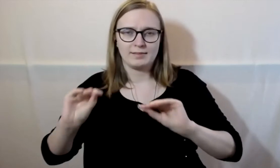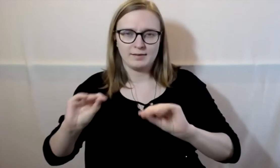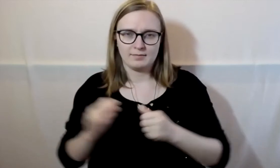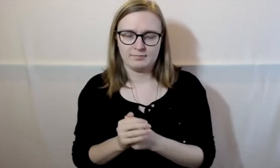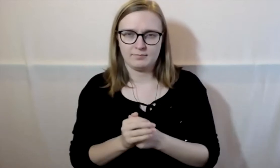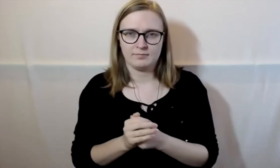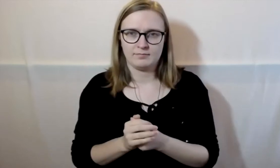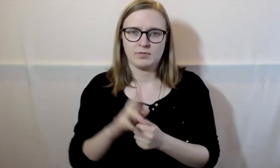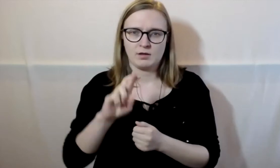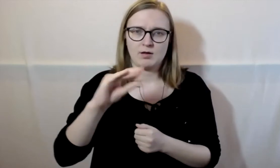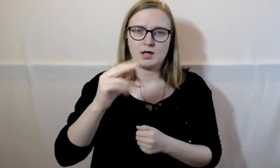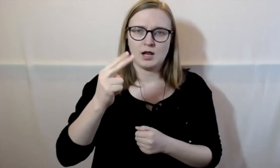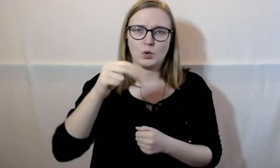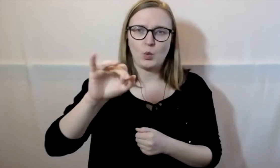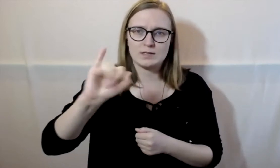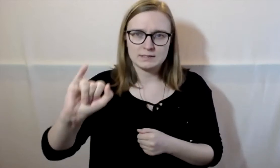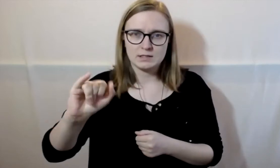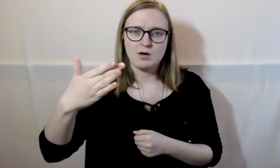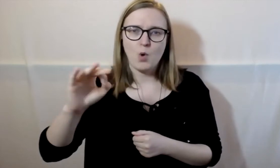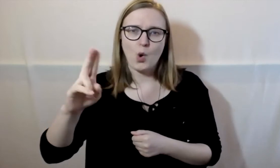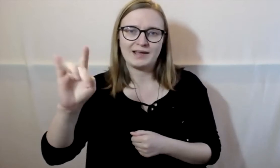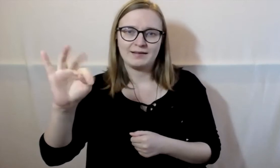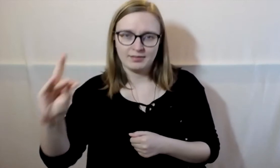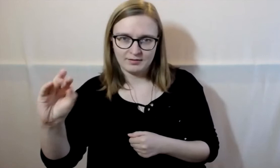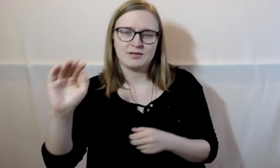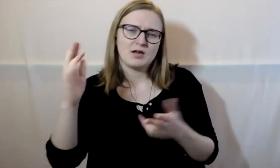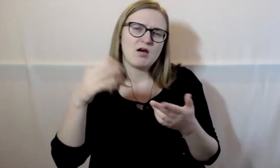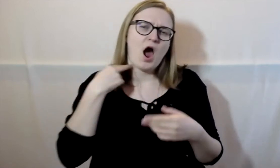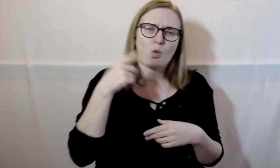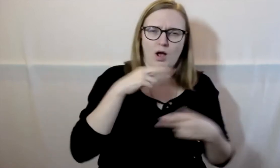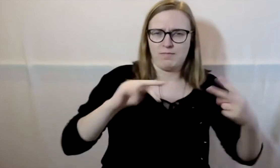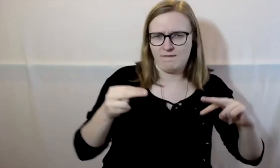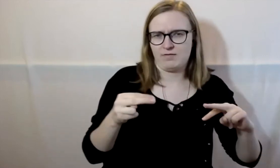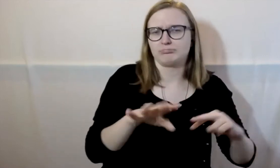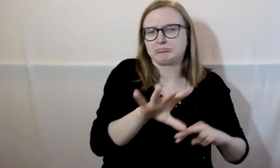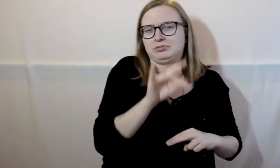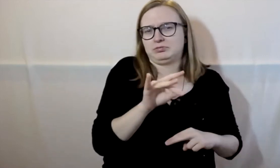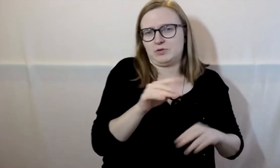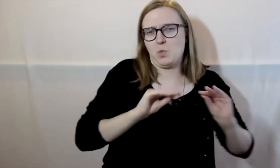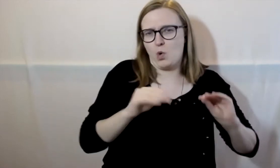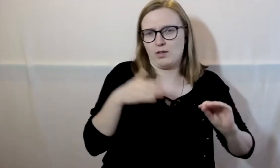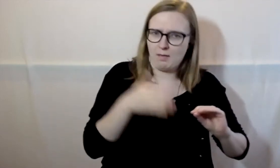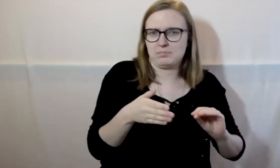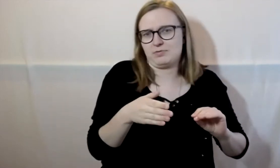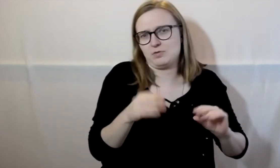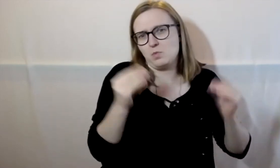mokyti, sorry. I choose to teach. I don't know how exactly to translate that.